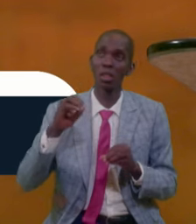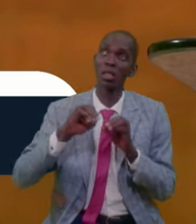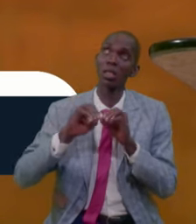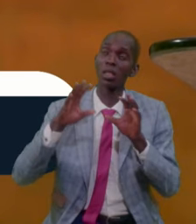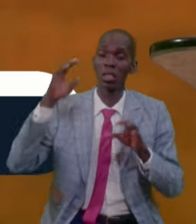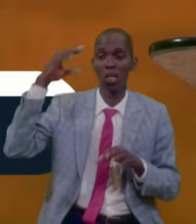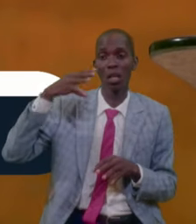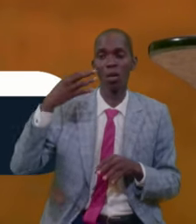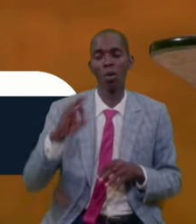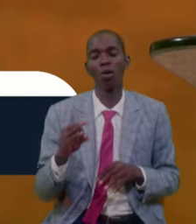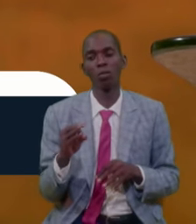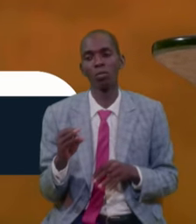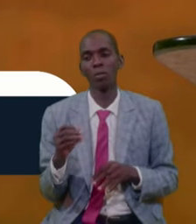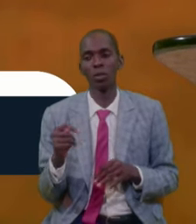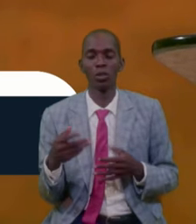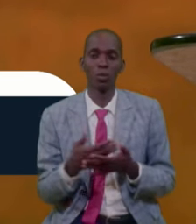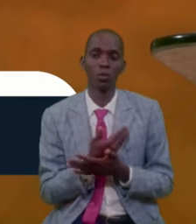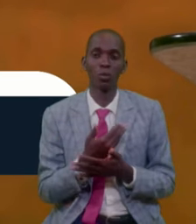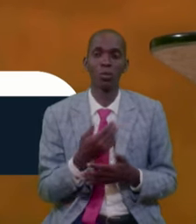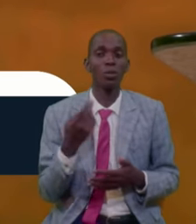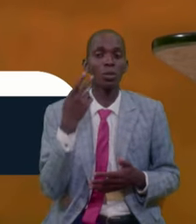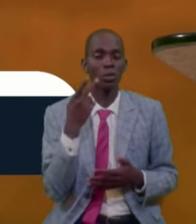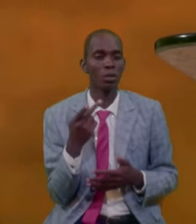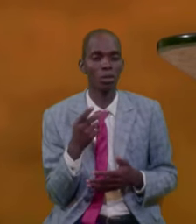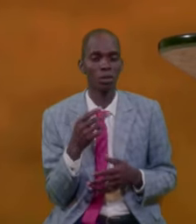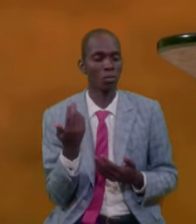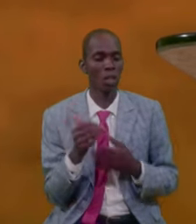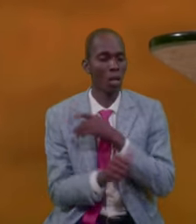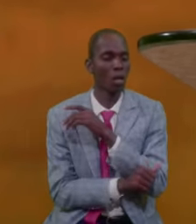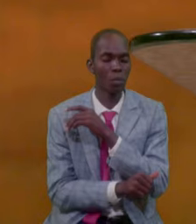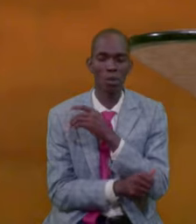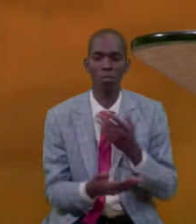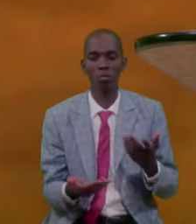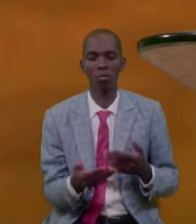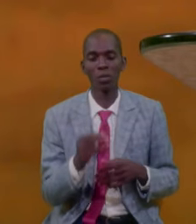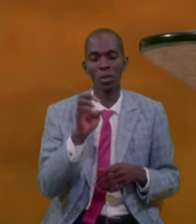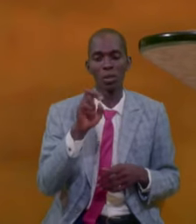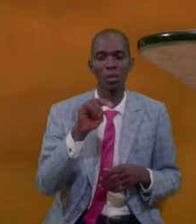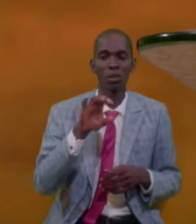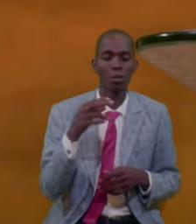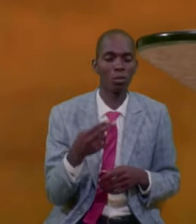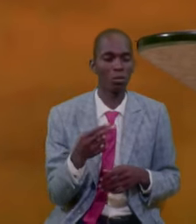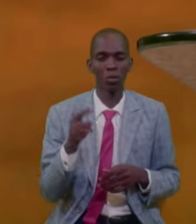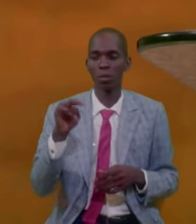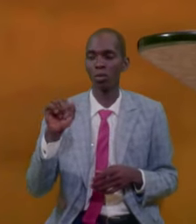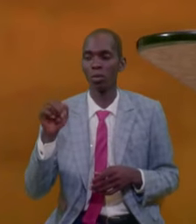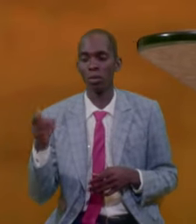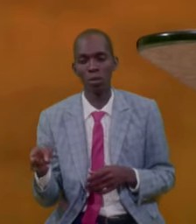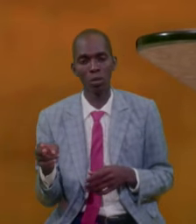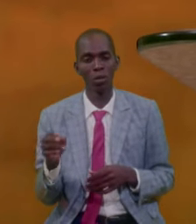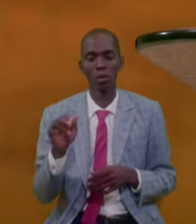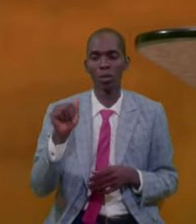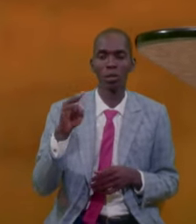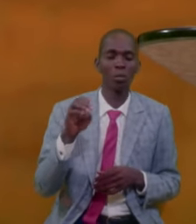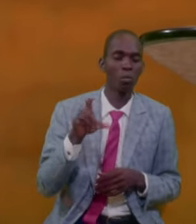11. Look at Abel, look at Enoch, look at Noah, look at Moses,